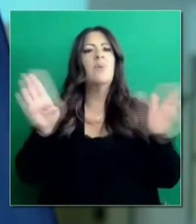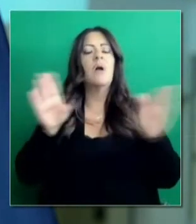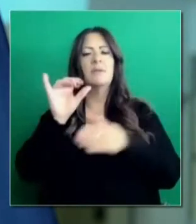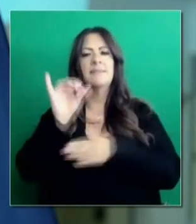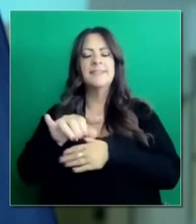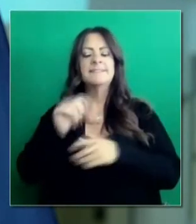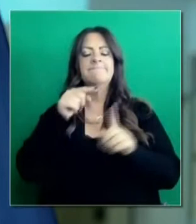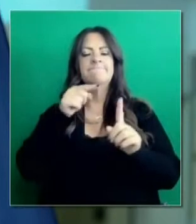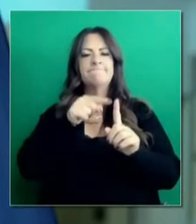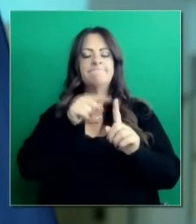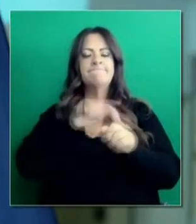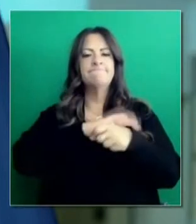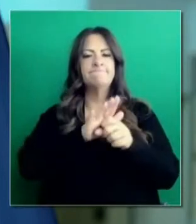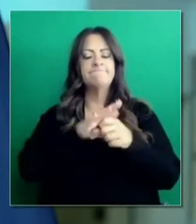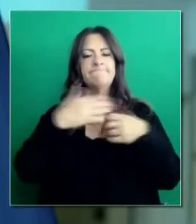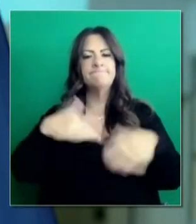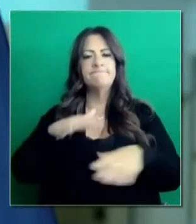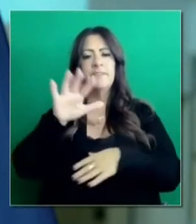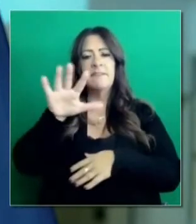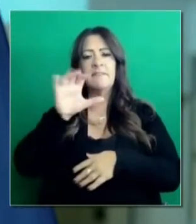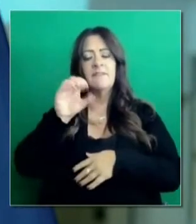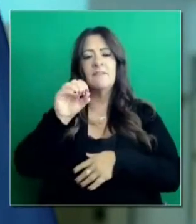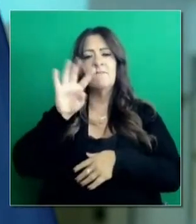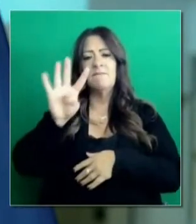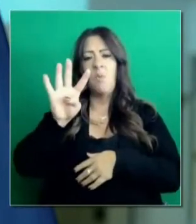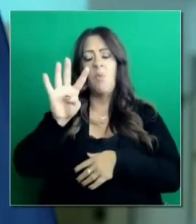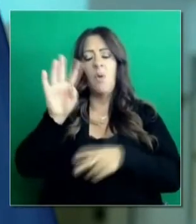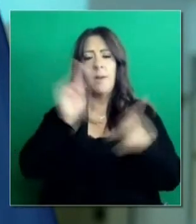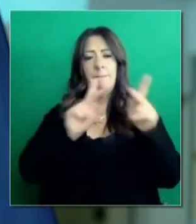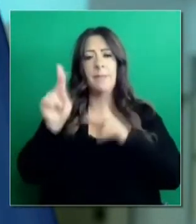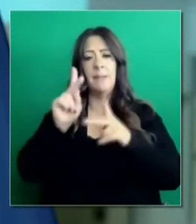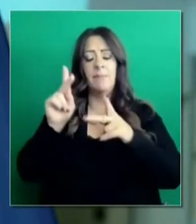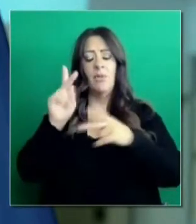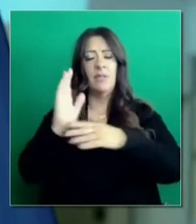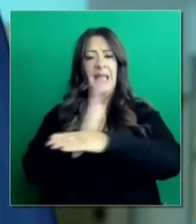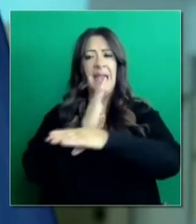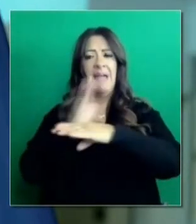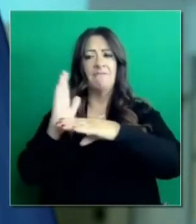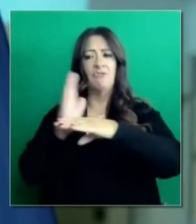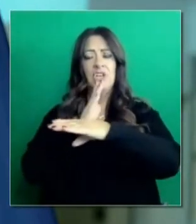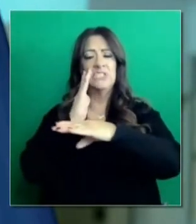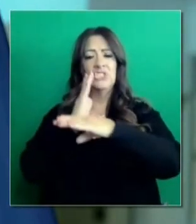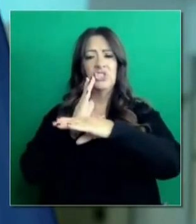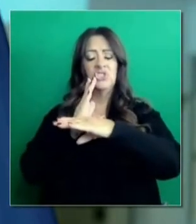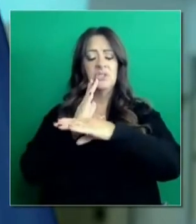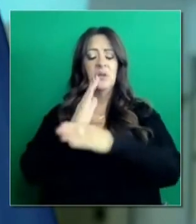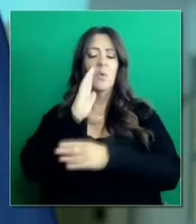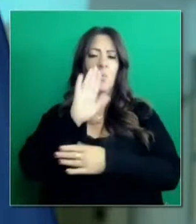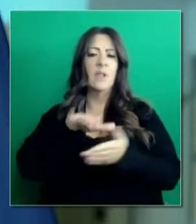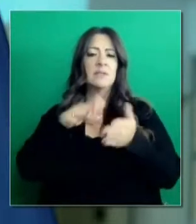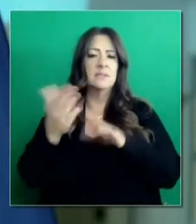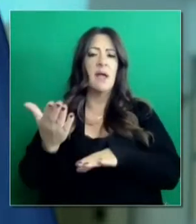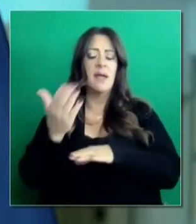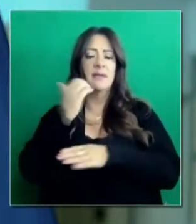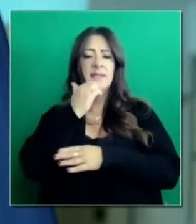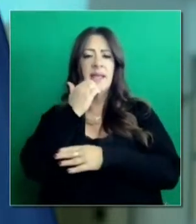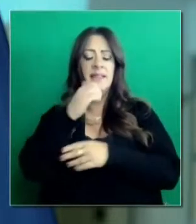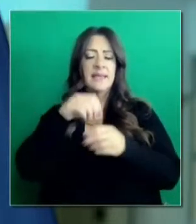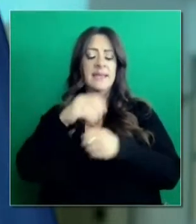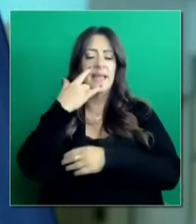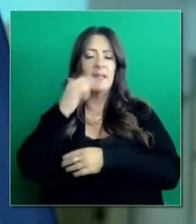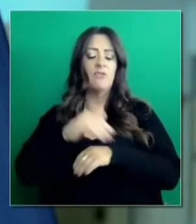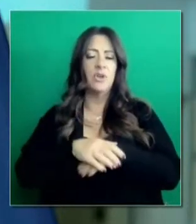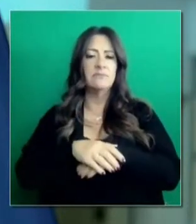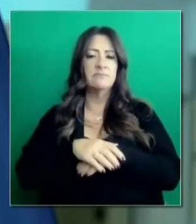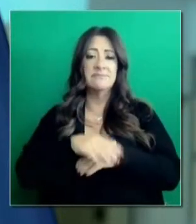itself. 504 people on average losing their lives on any given day here in the state of California.